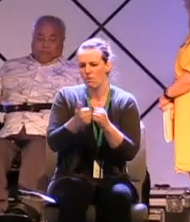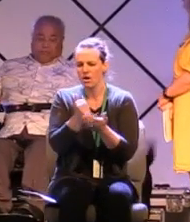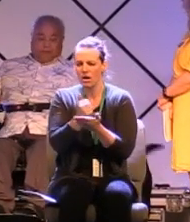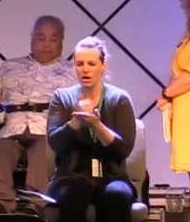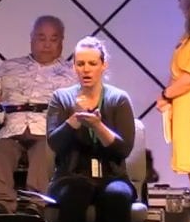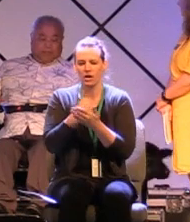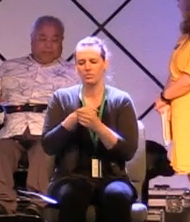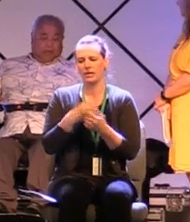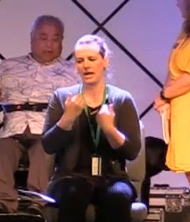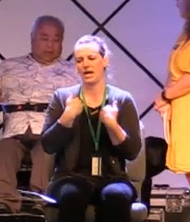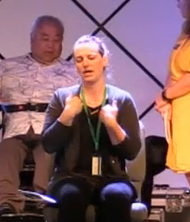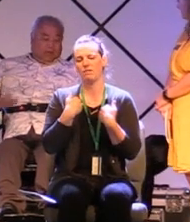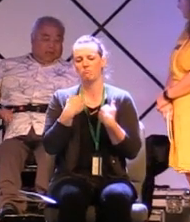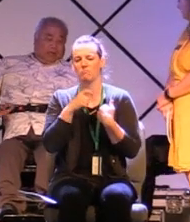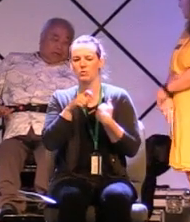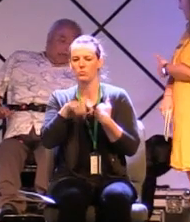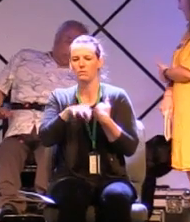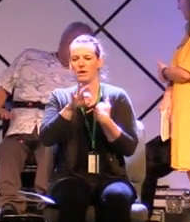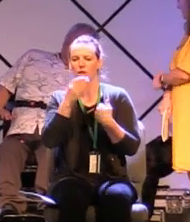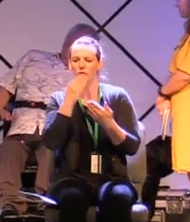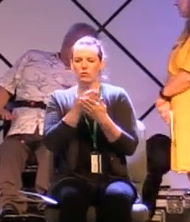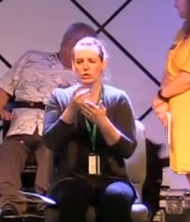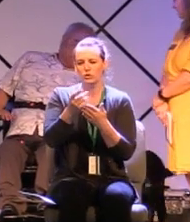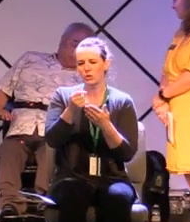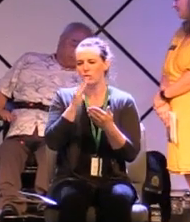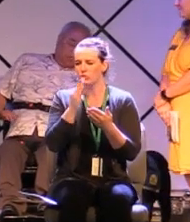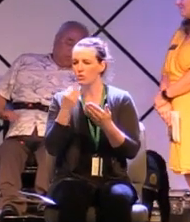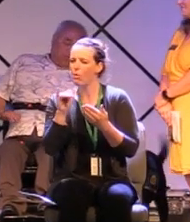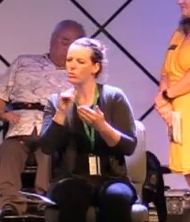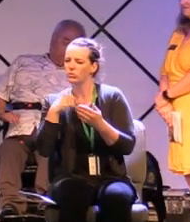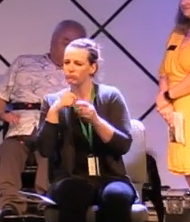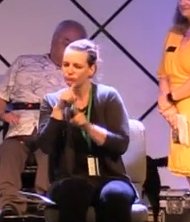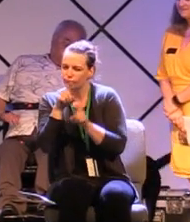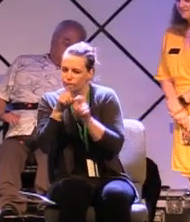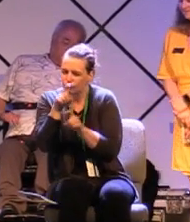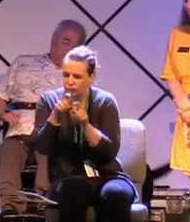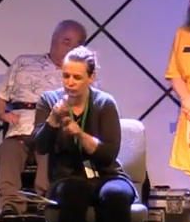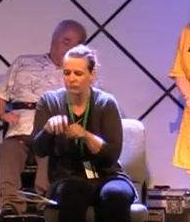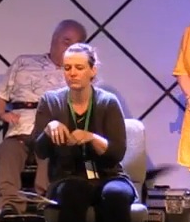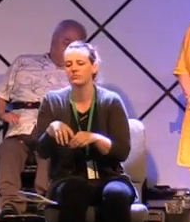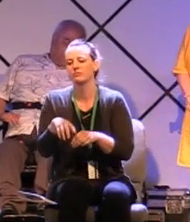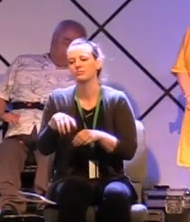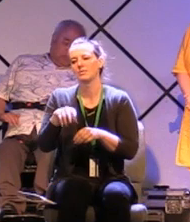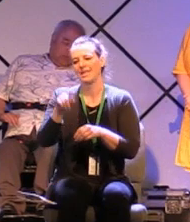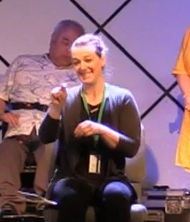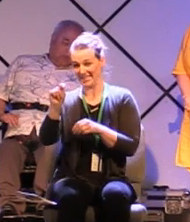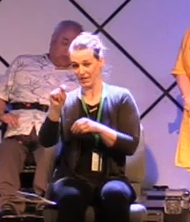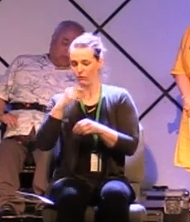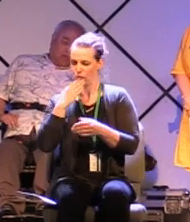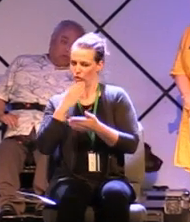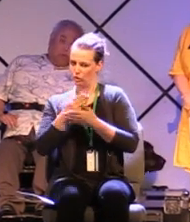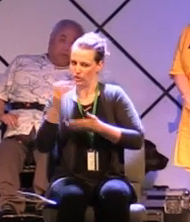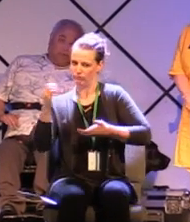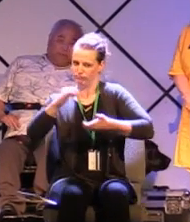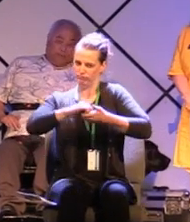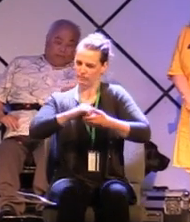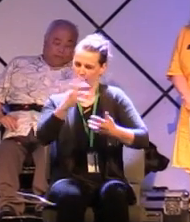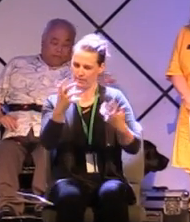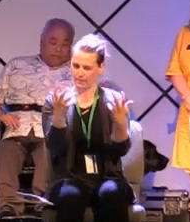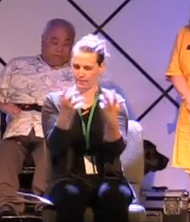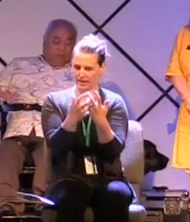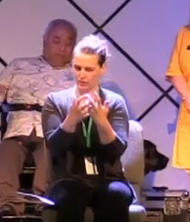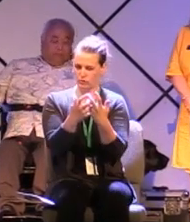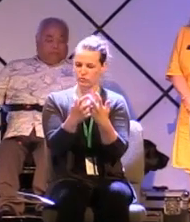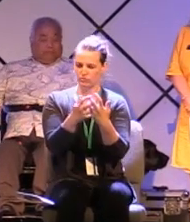and inquisitive dog to match her personality. Tanvir is the perfect fit for Dorothy's life as he gently tilts his head to listen to commands and